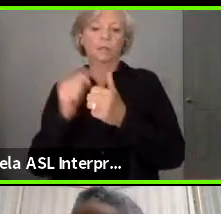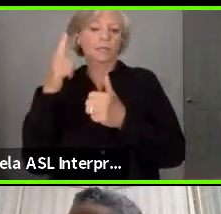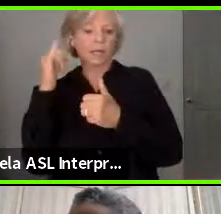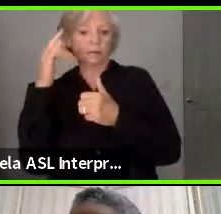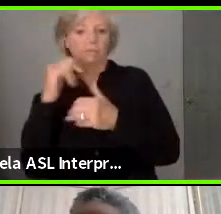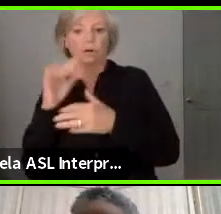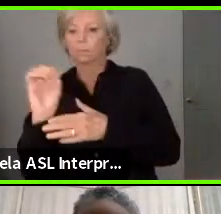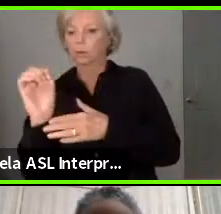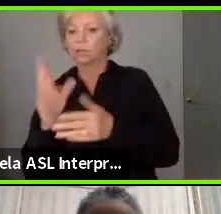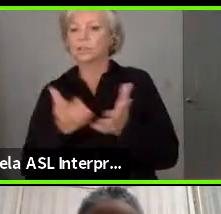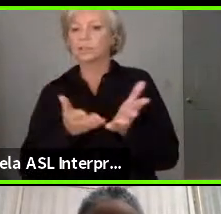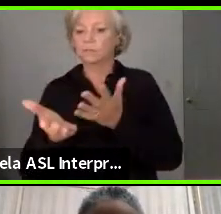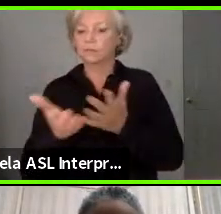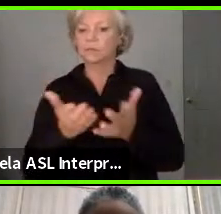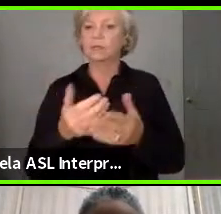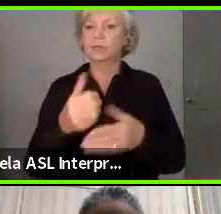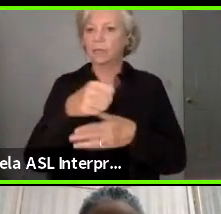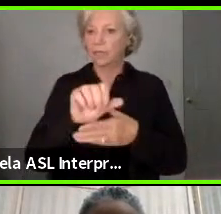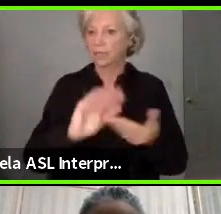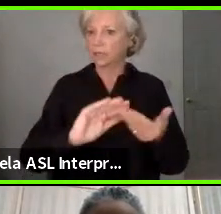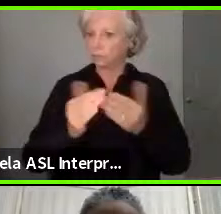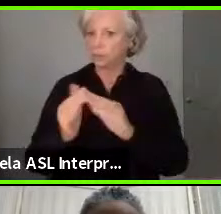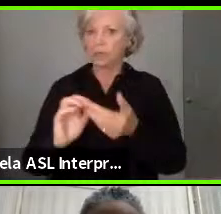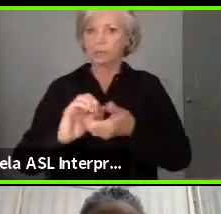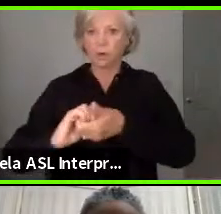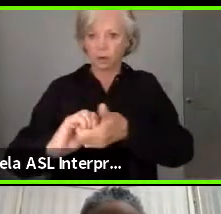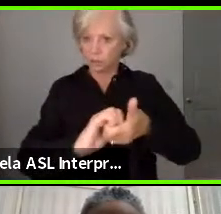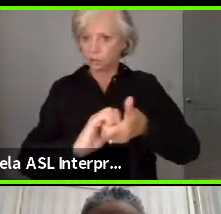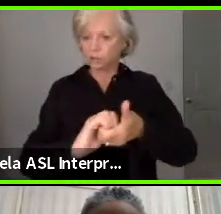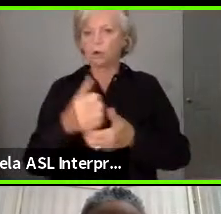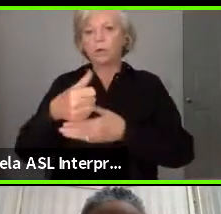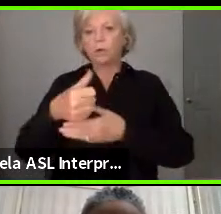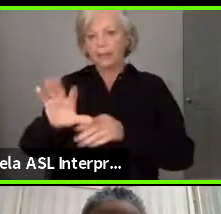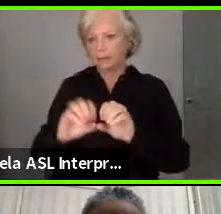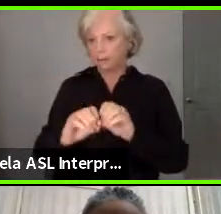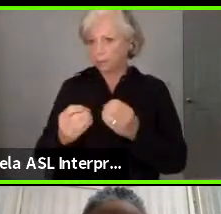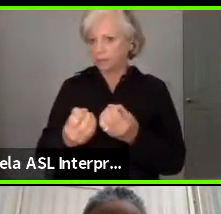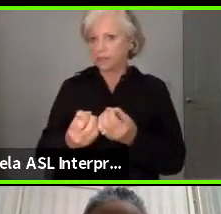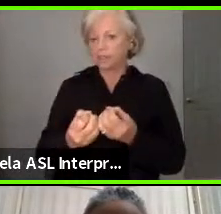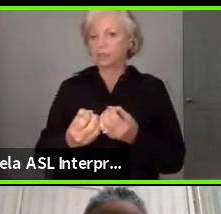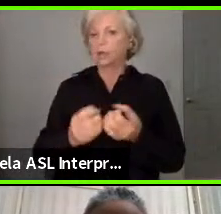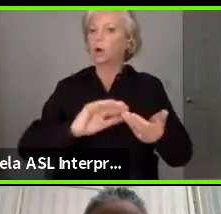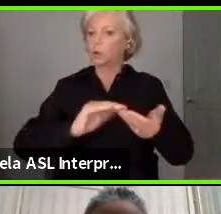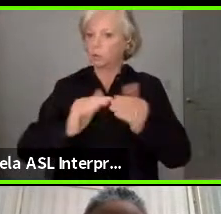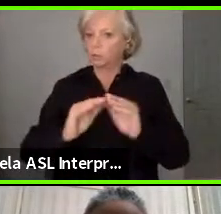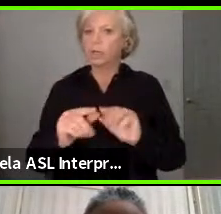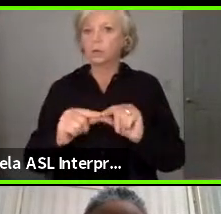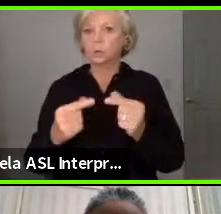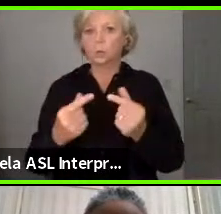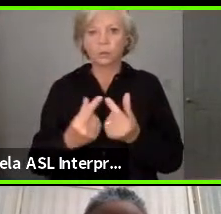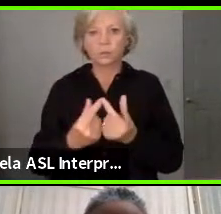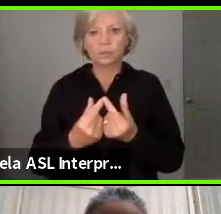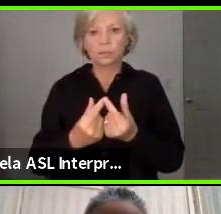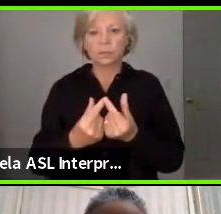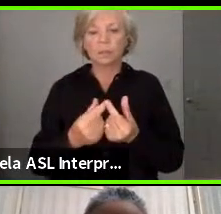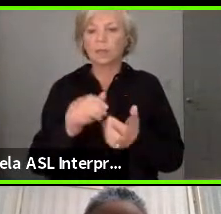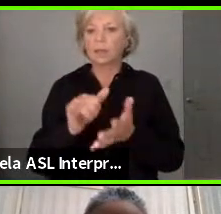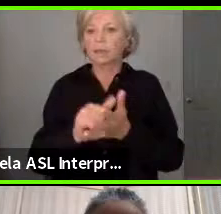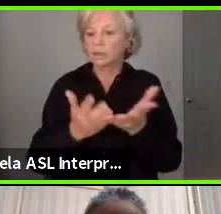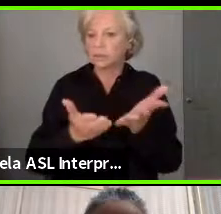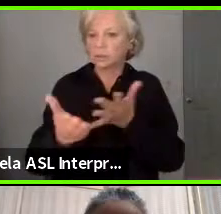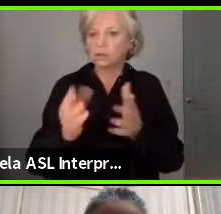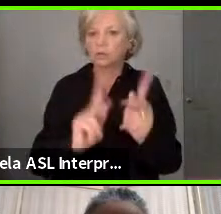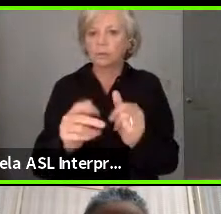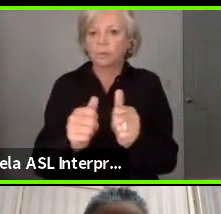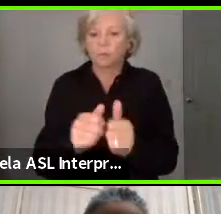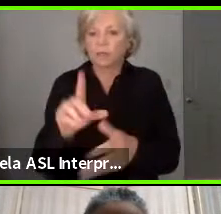any community partners out there, organizations, community groups, advocacy groups that are serving people with